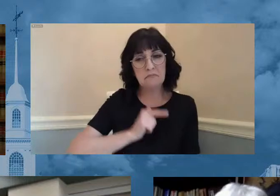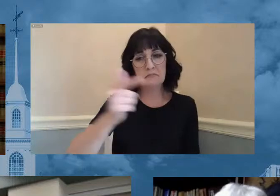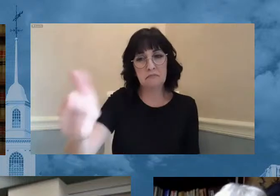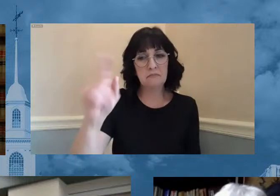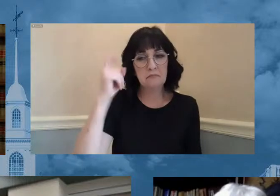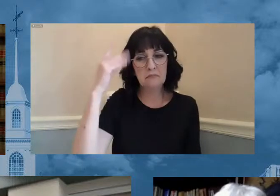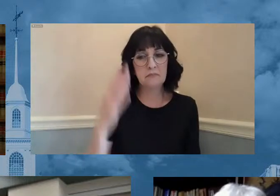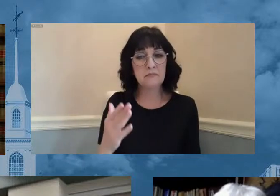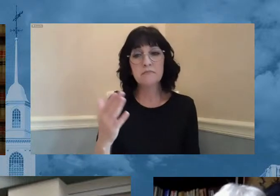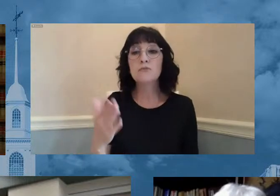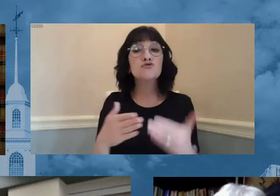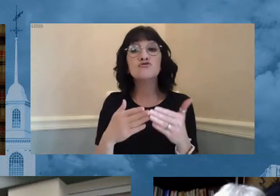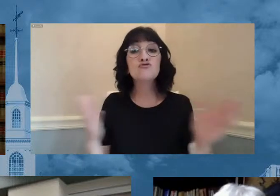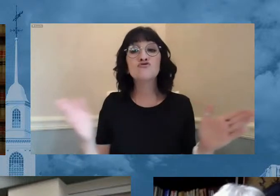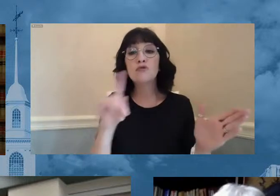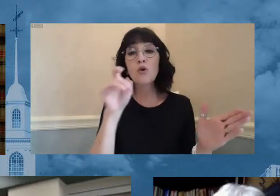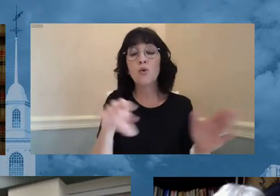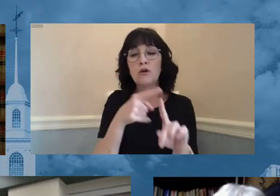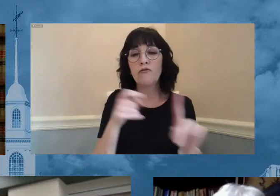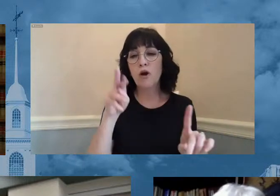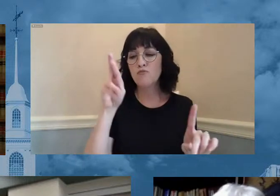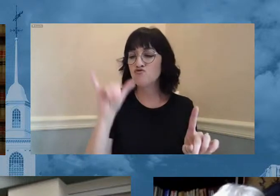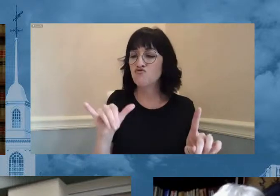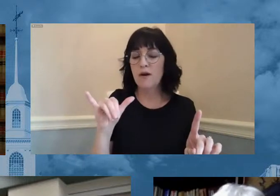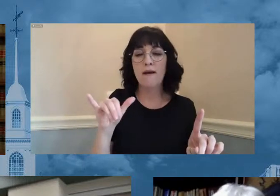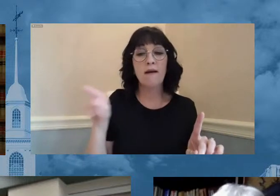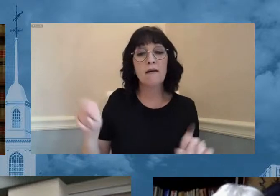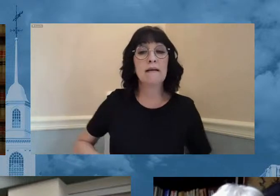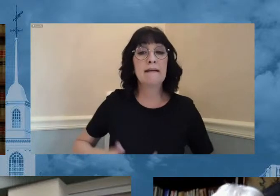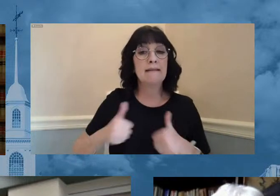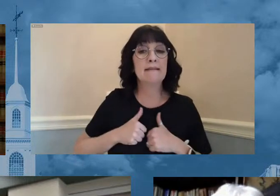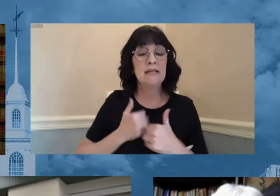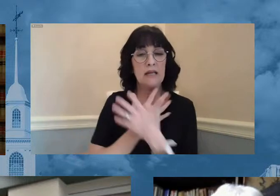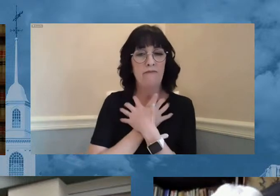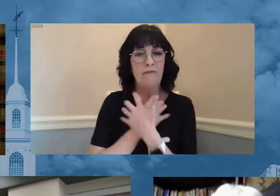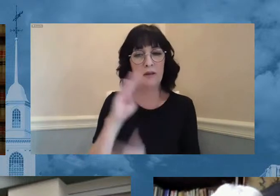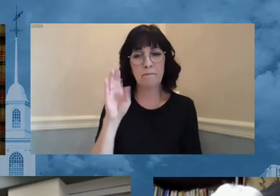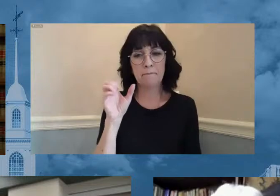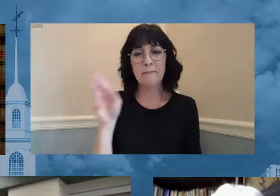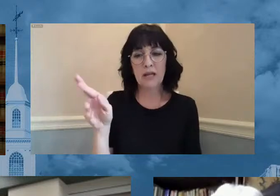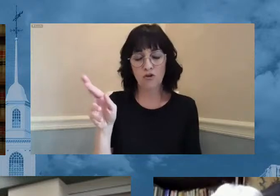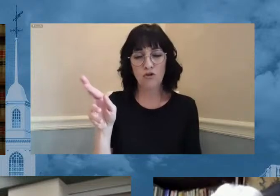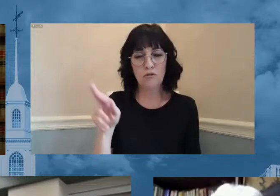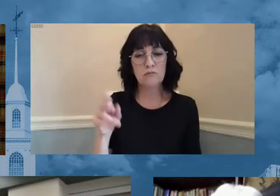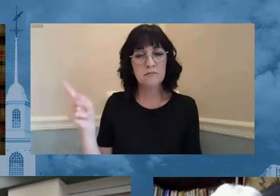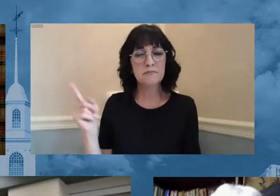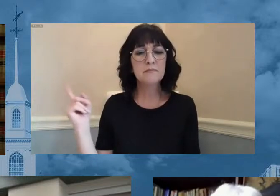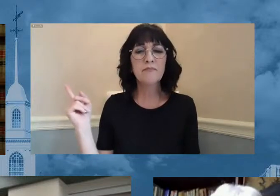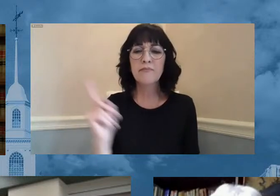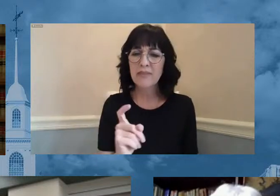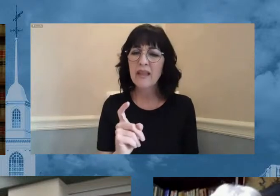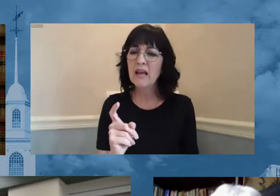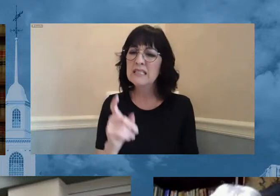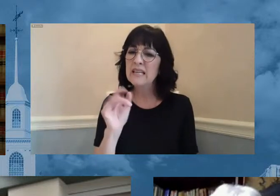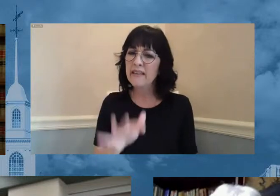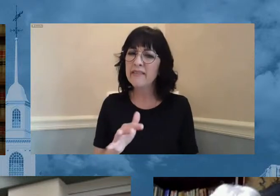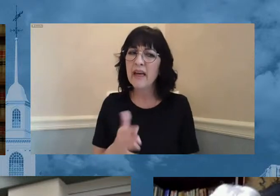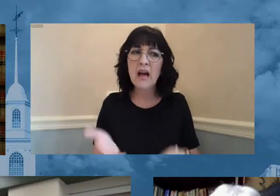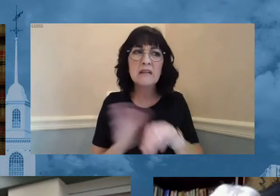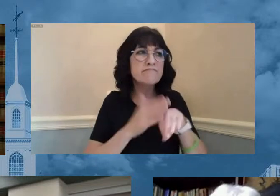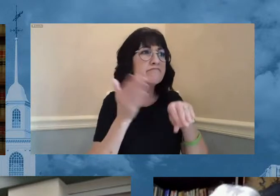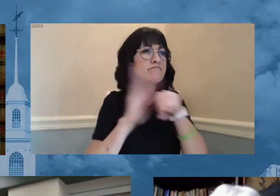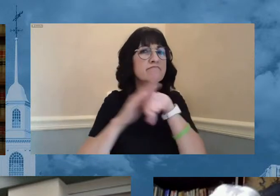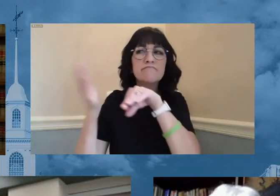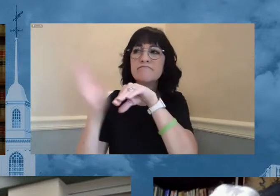general question from Ray, from Bear, in the pre-submitted questions, who asked about these elevated case levels, and with all the